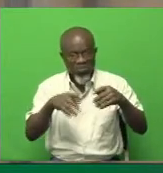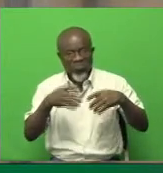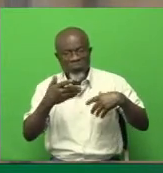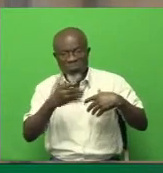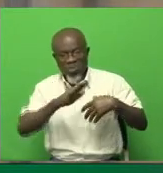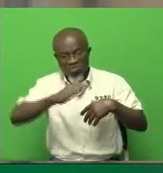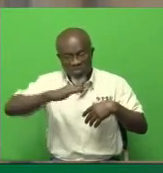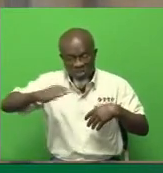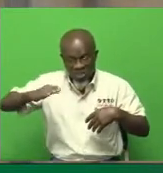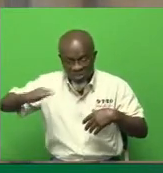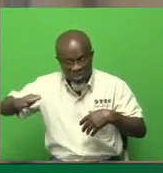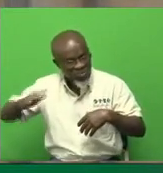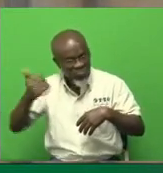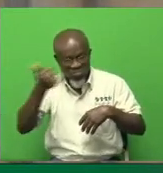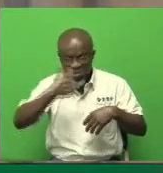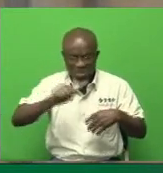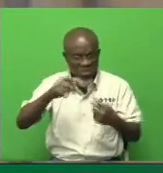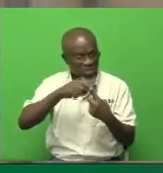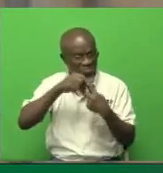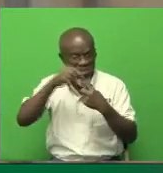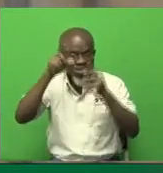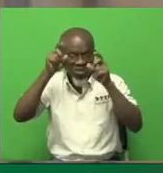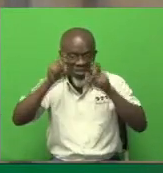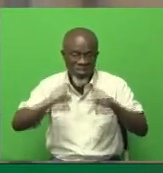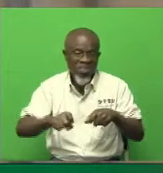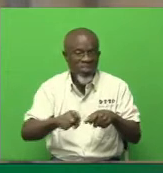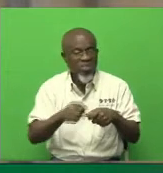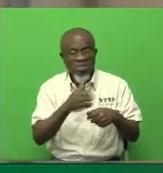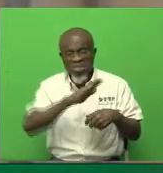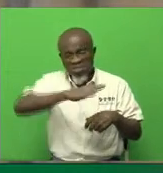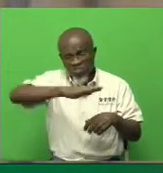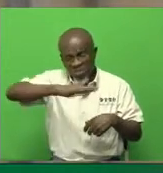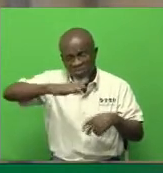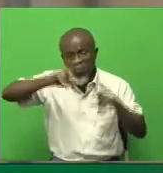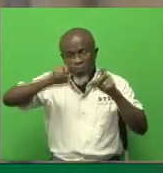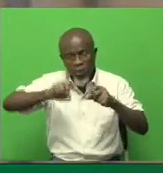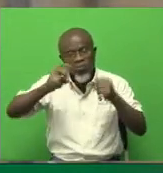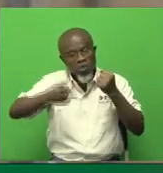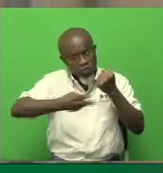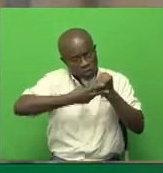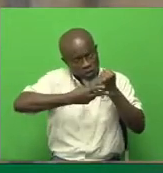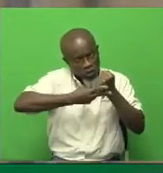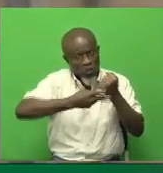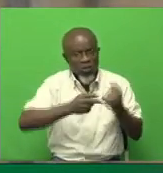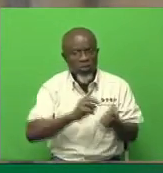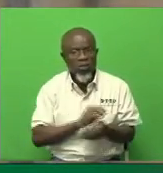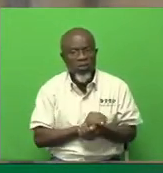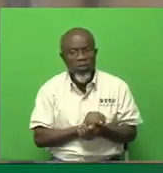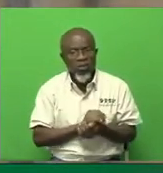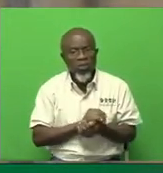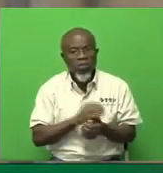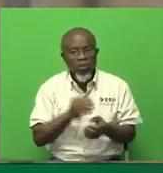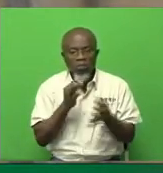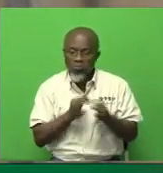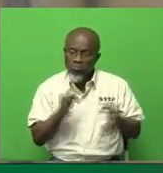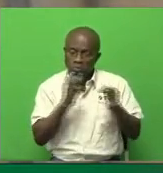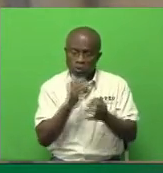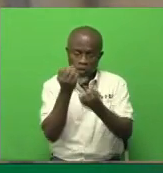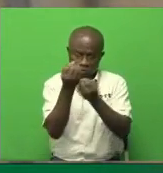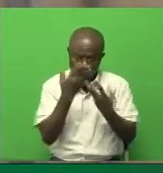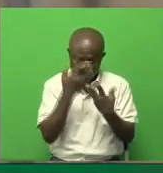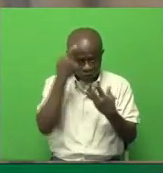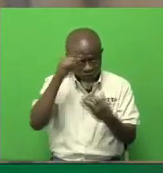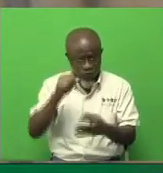all of these can be used to generate reports that yield important information for policy